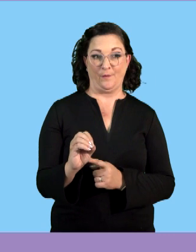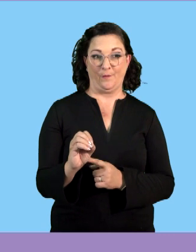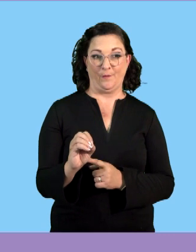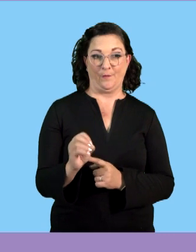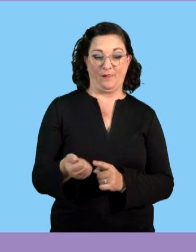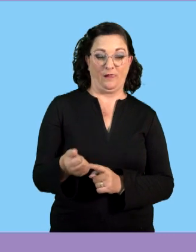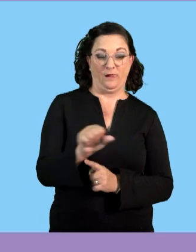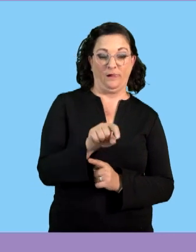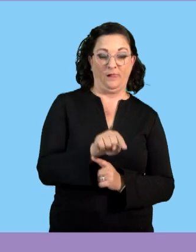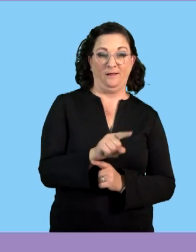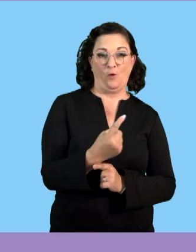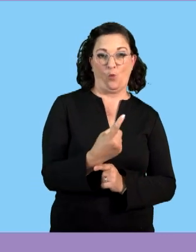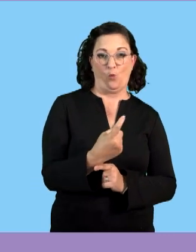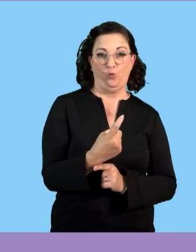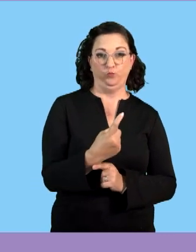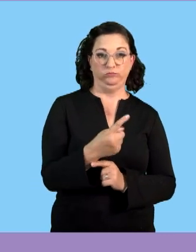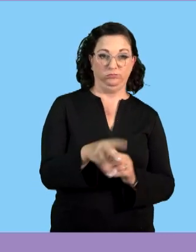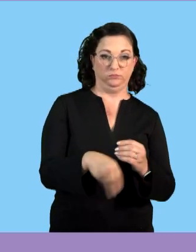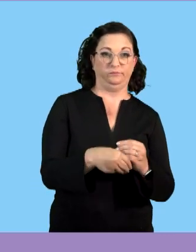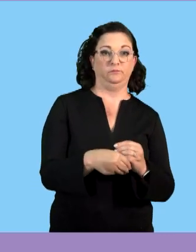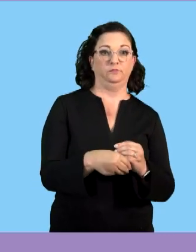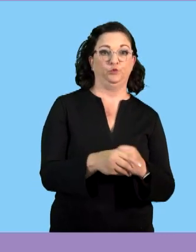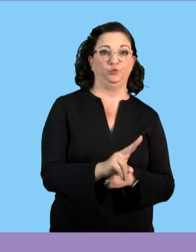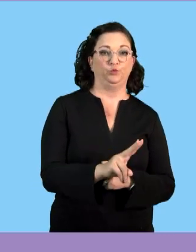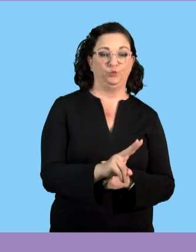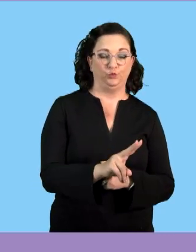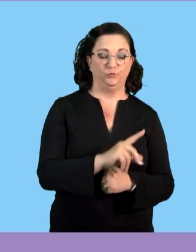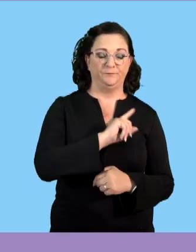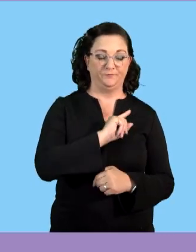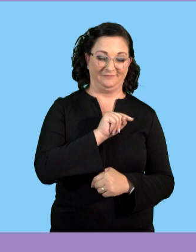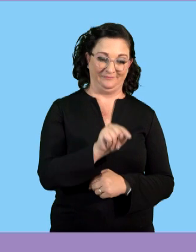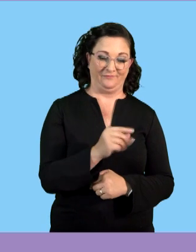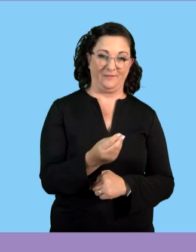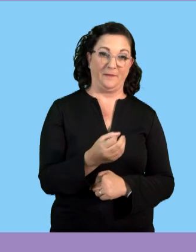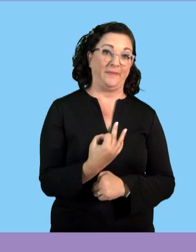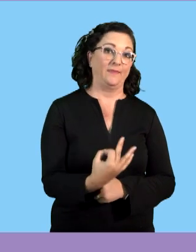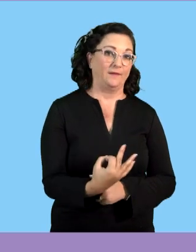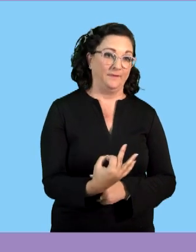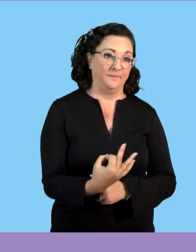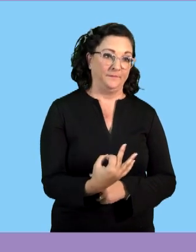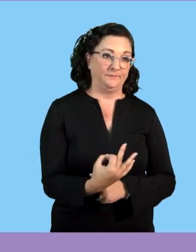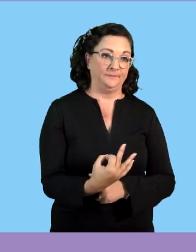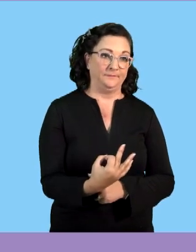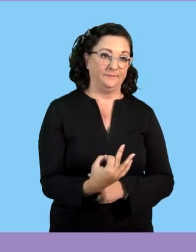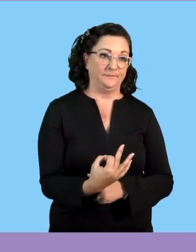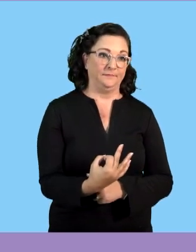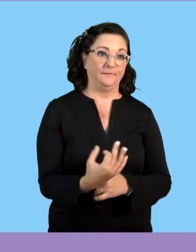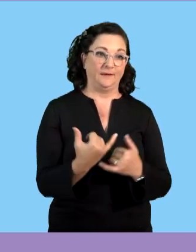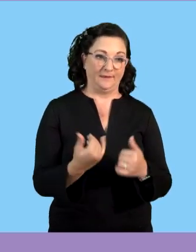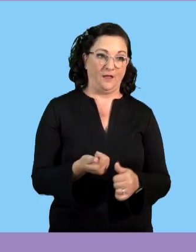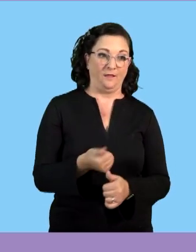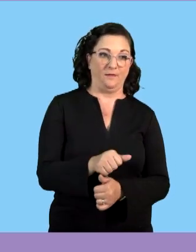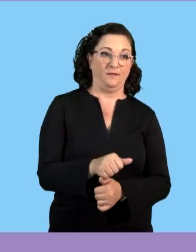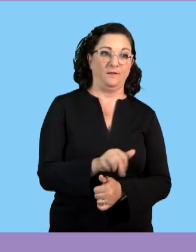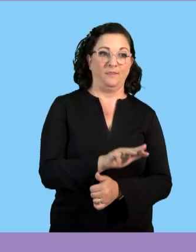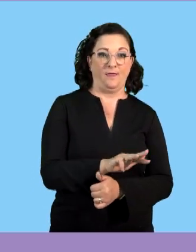here. Remember, we have a 1 that we're still carrying. We add to the 2. It gives us a 3. And